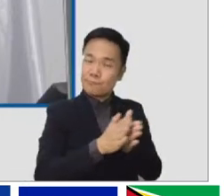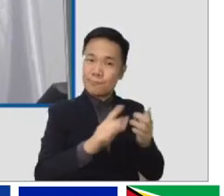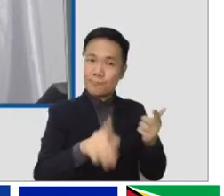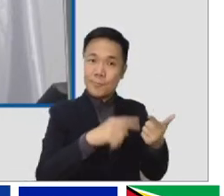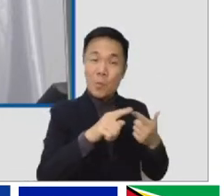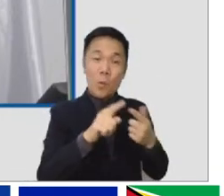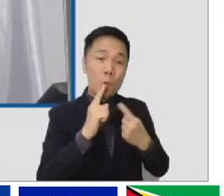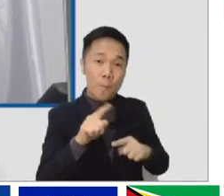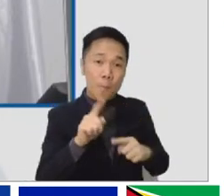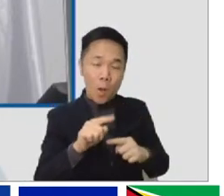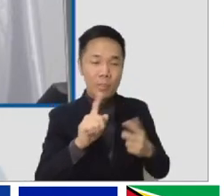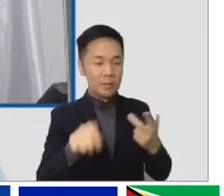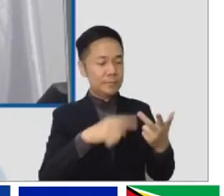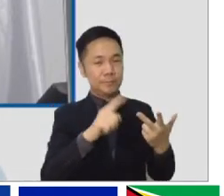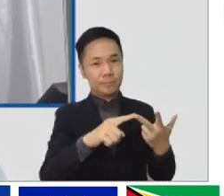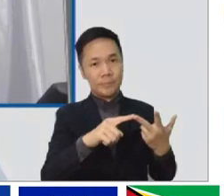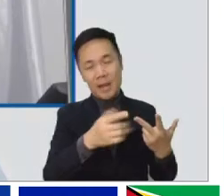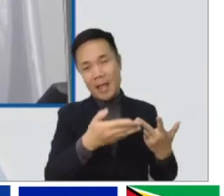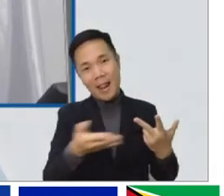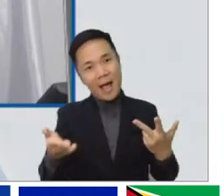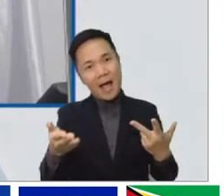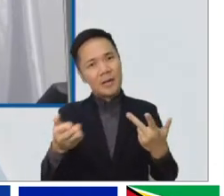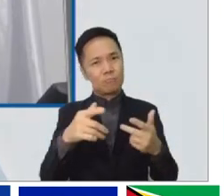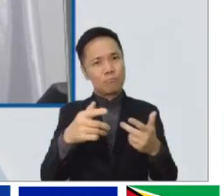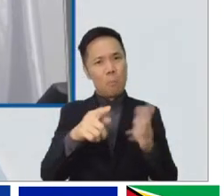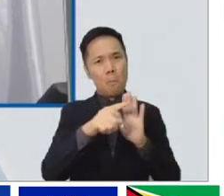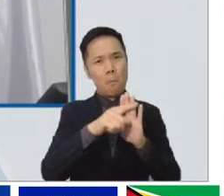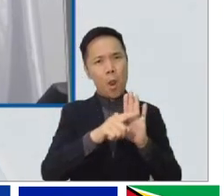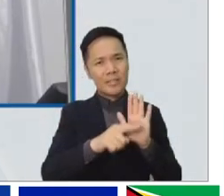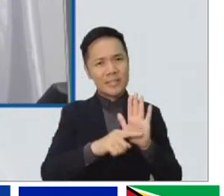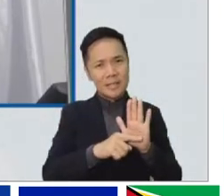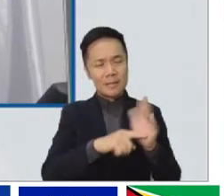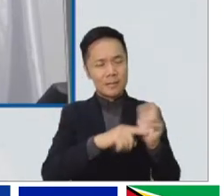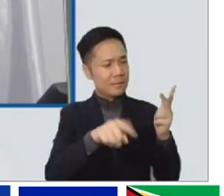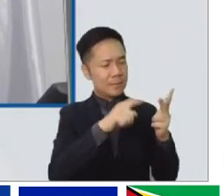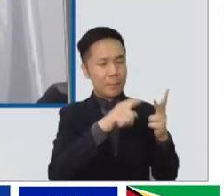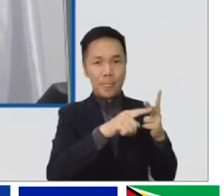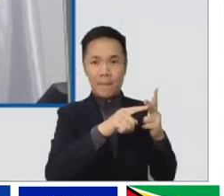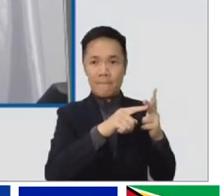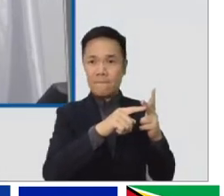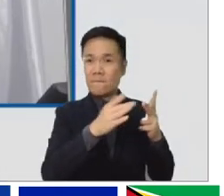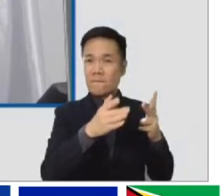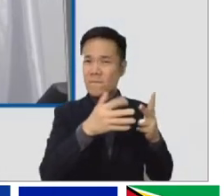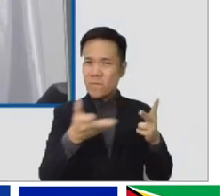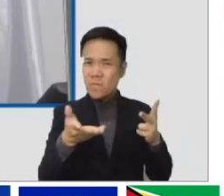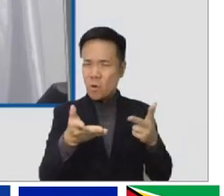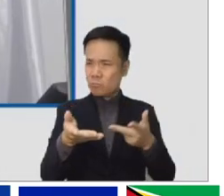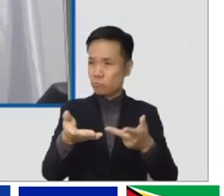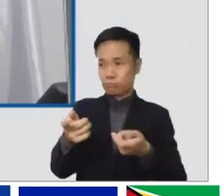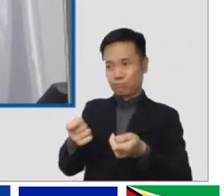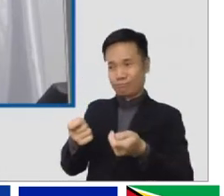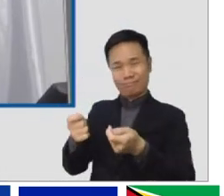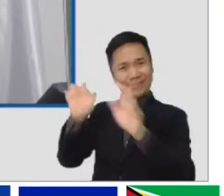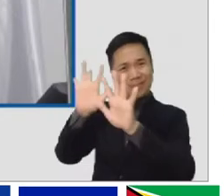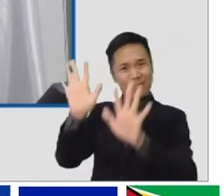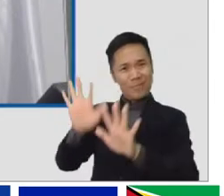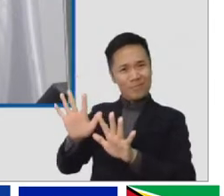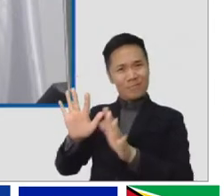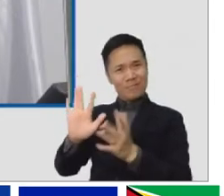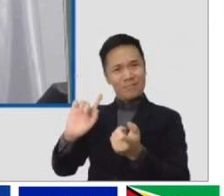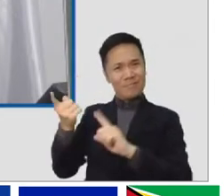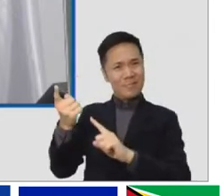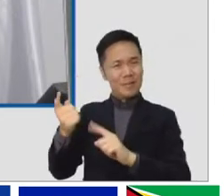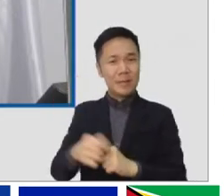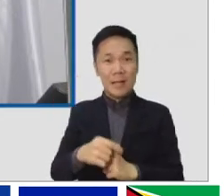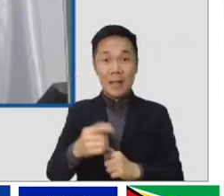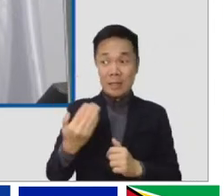other policies that are also included in this adaptation and mitigation of climate change that have been defined by the Paris Agreement and the